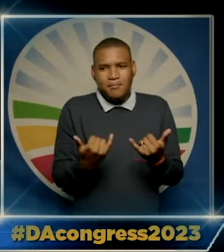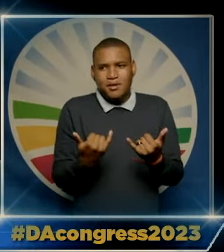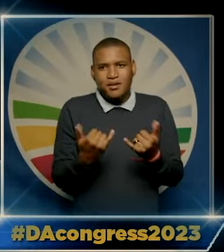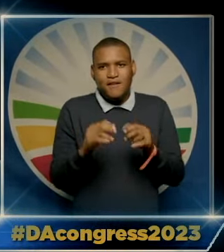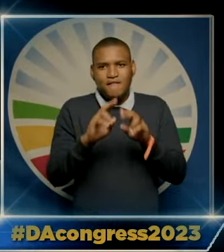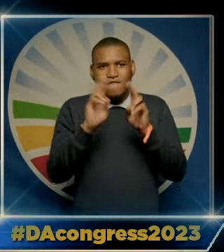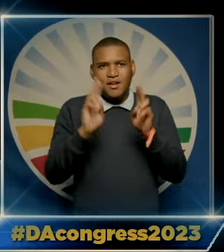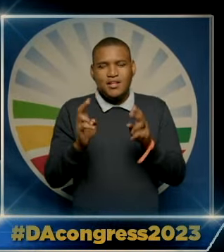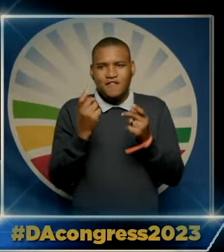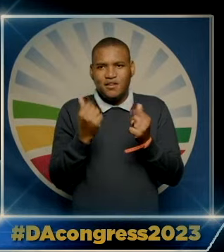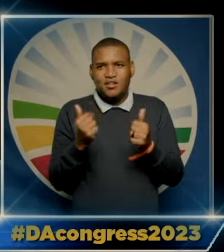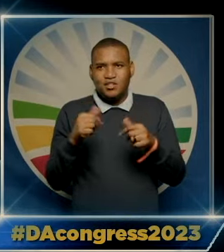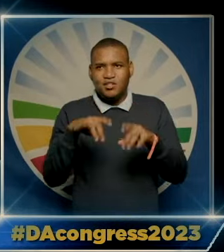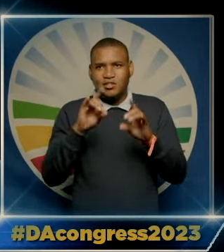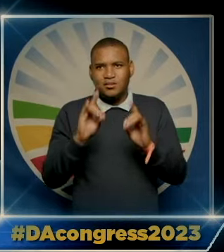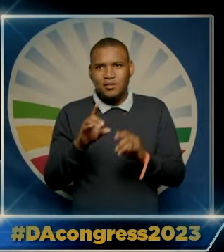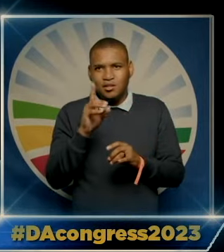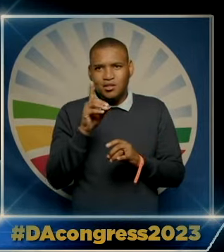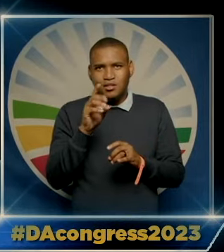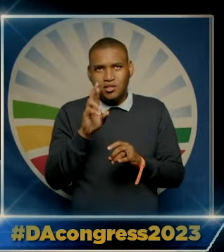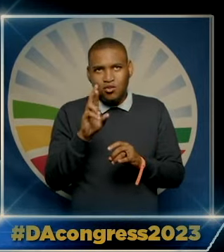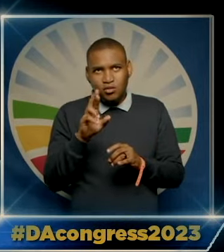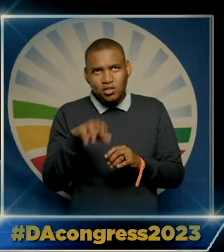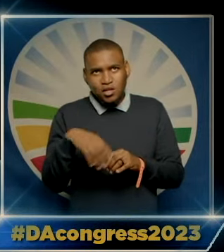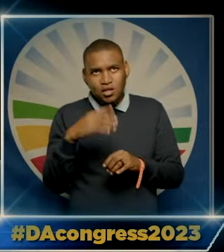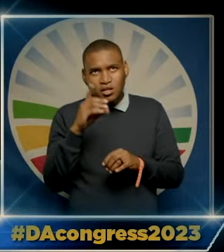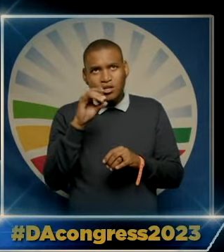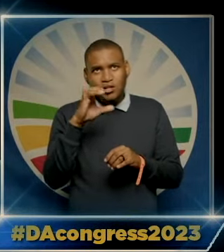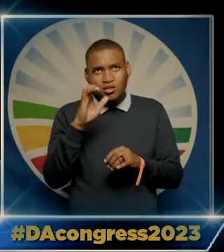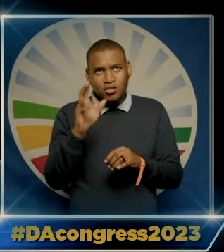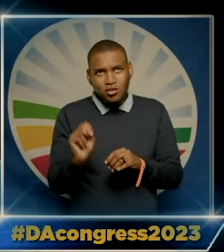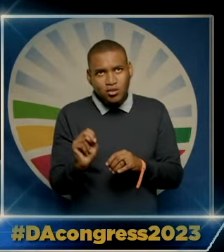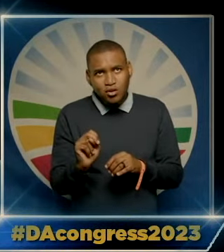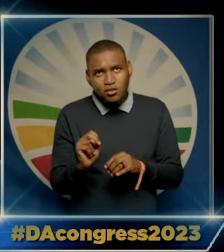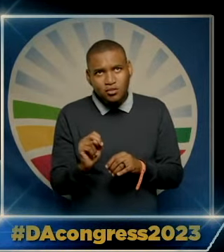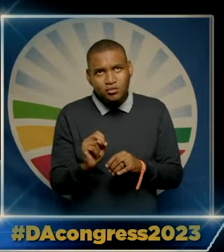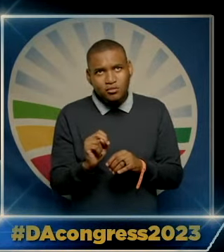Federal Finance Chairperson, Dr. Dion George,